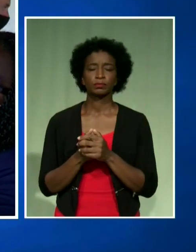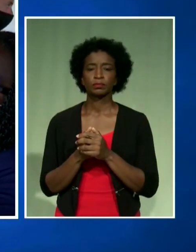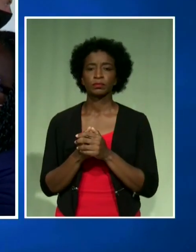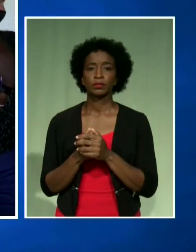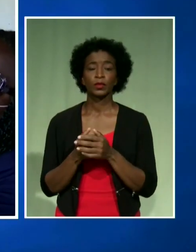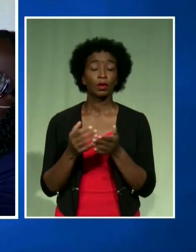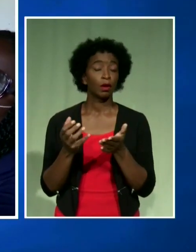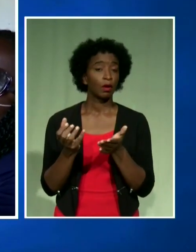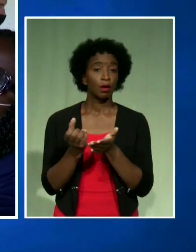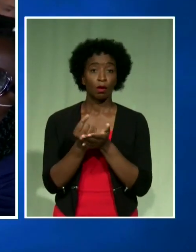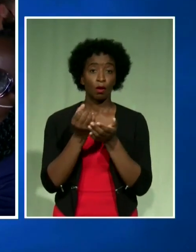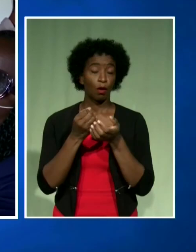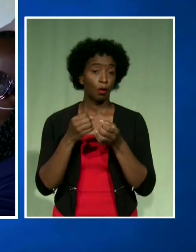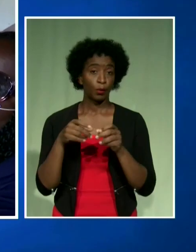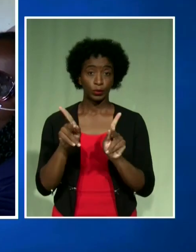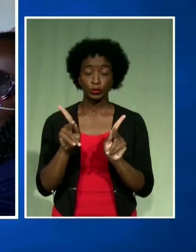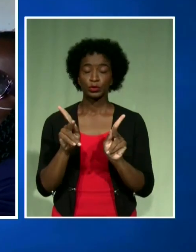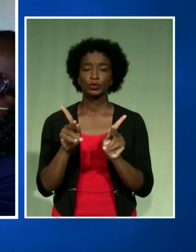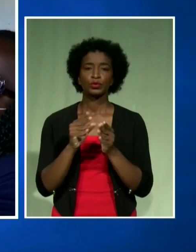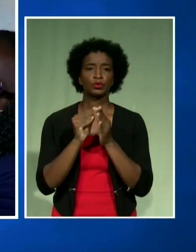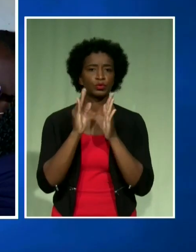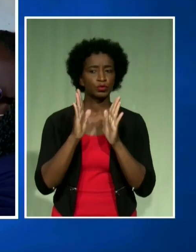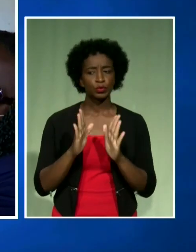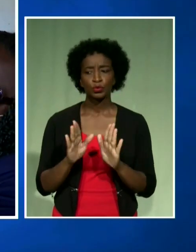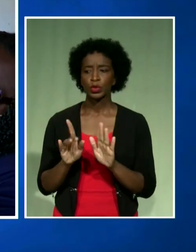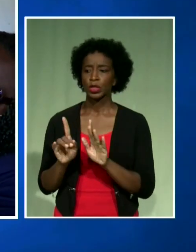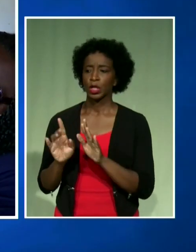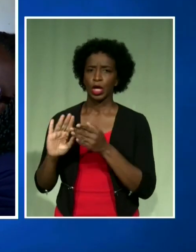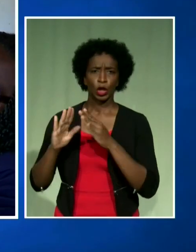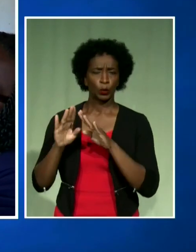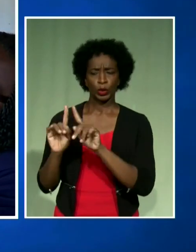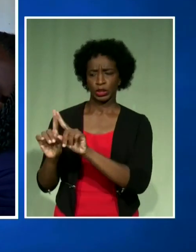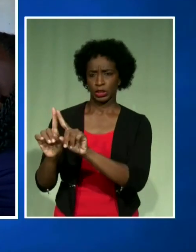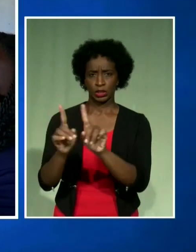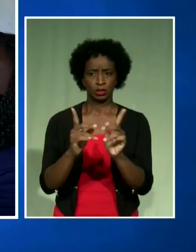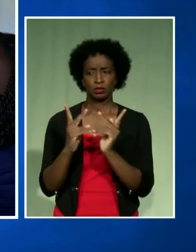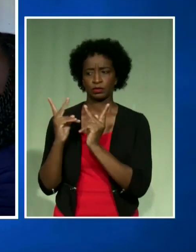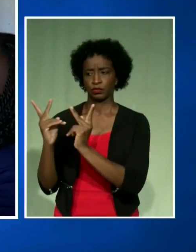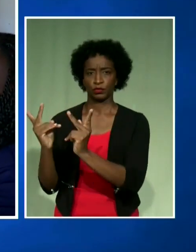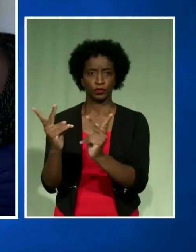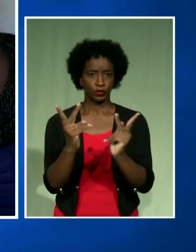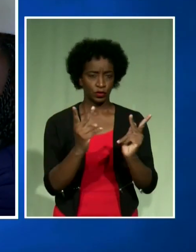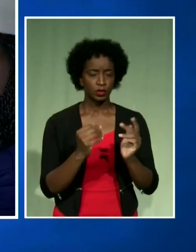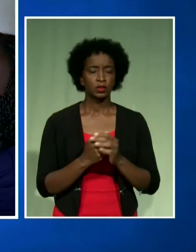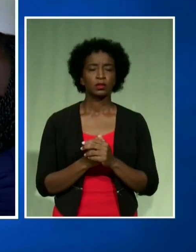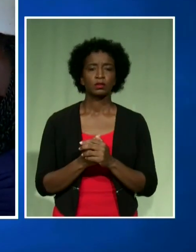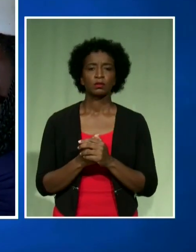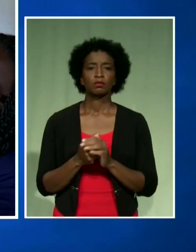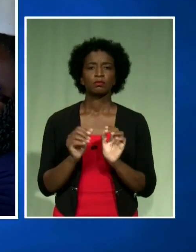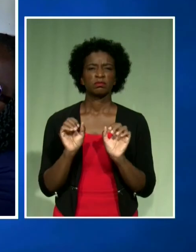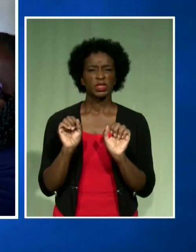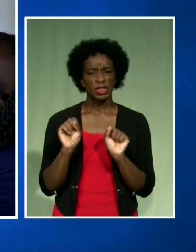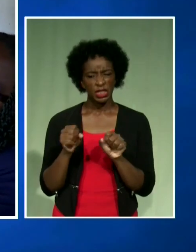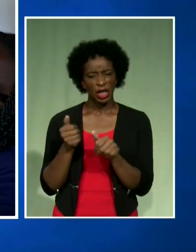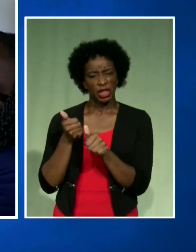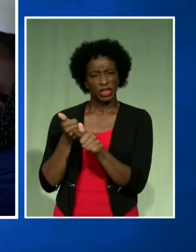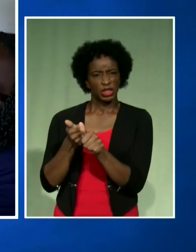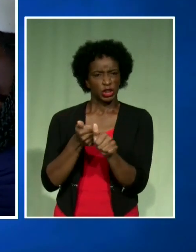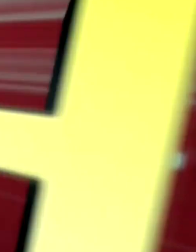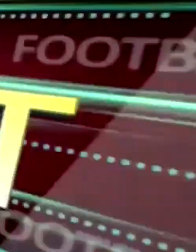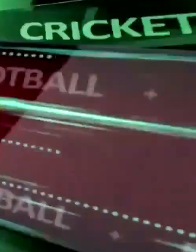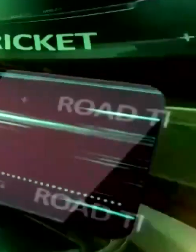the opportunity to go to different areas, but also to give each of them the opportunity to have at least 3 experiences for the